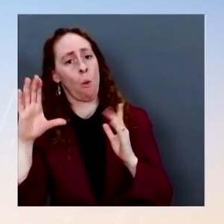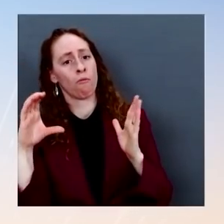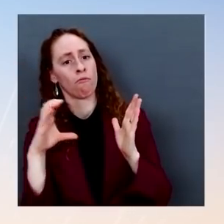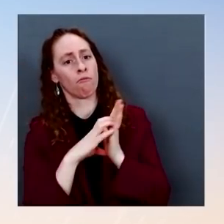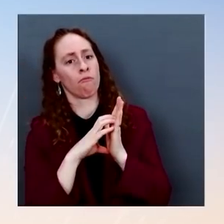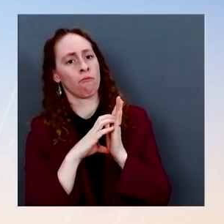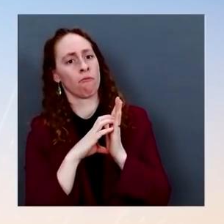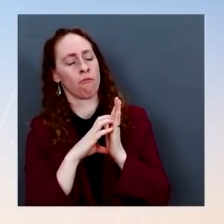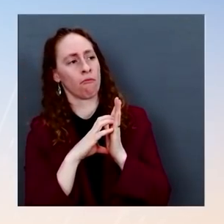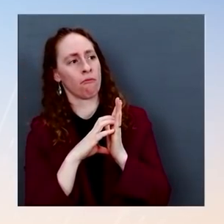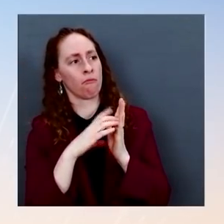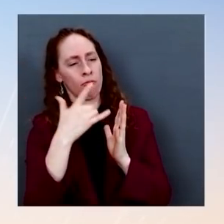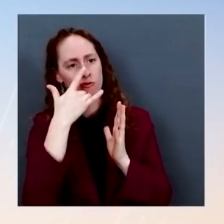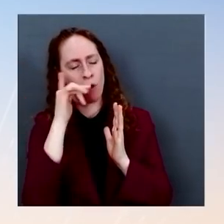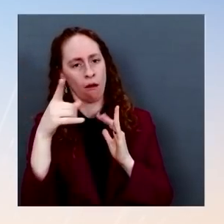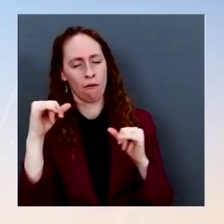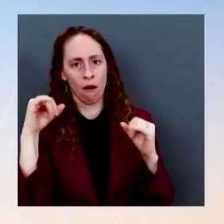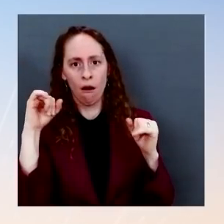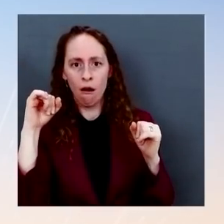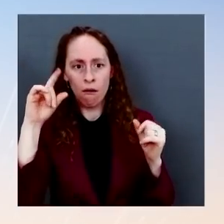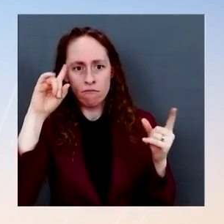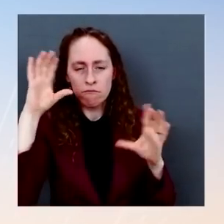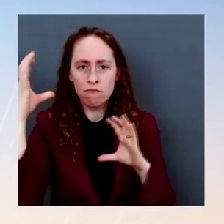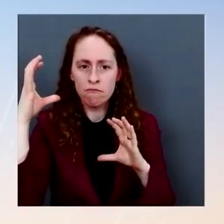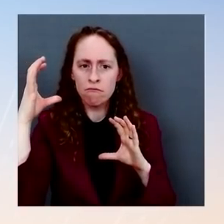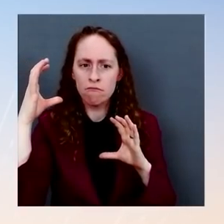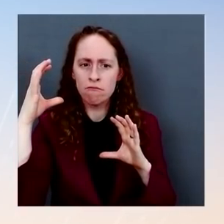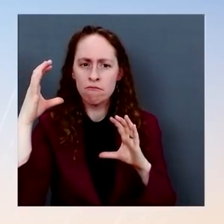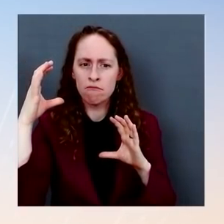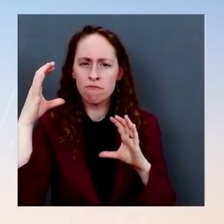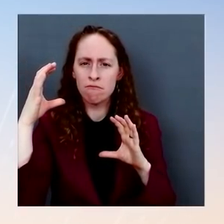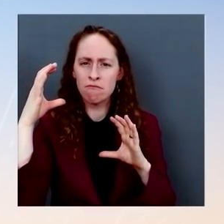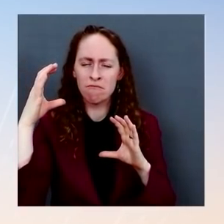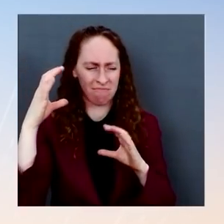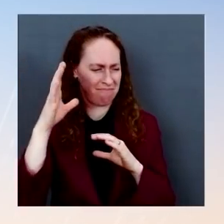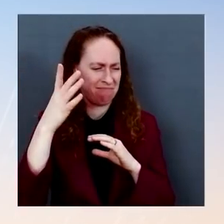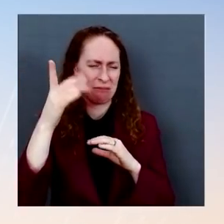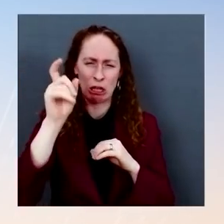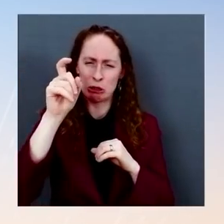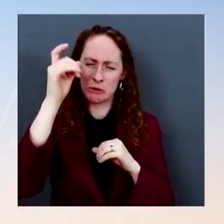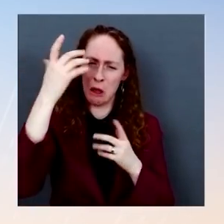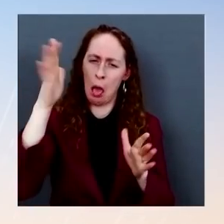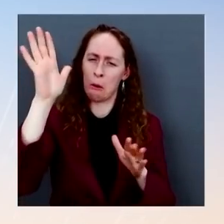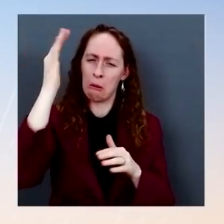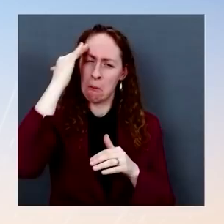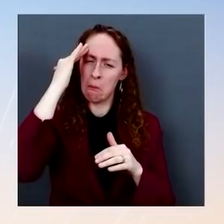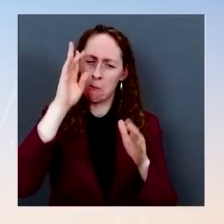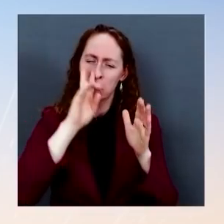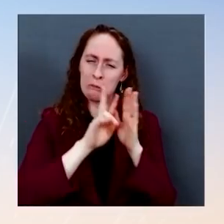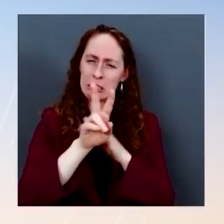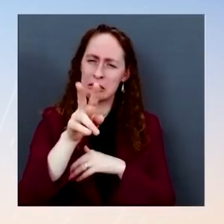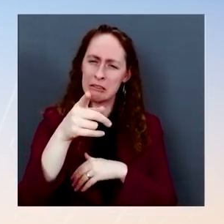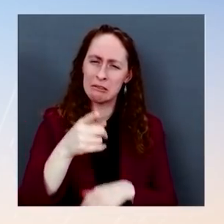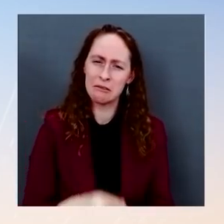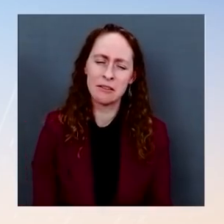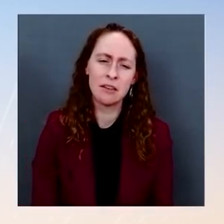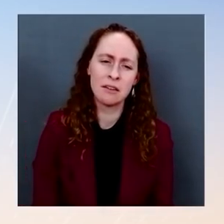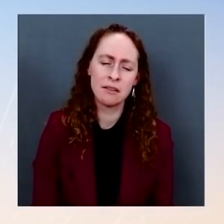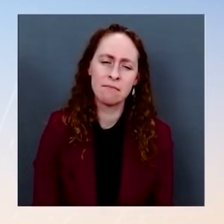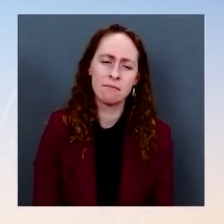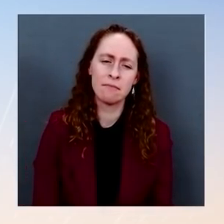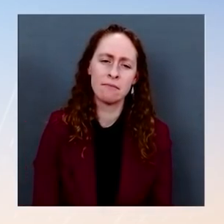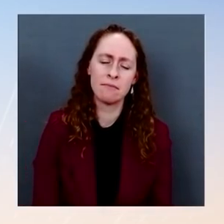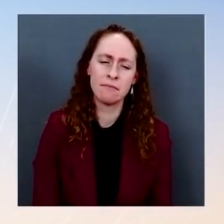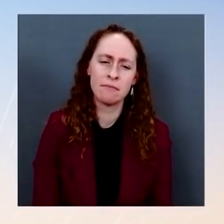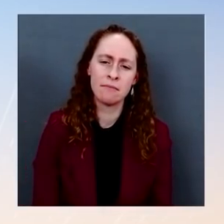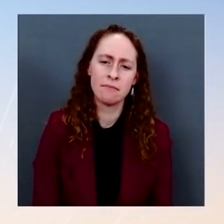my statement very clearly outlined, because there were private conversations and private discussions and commitments made. And so